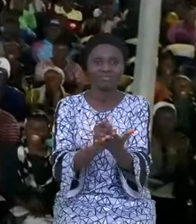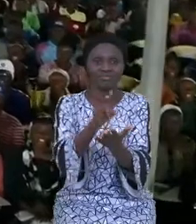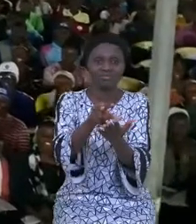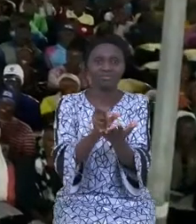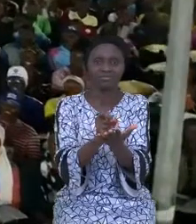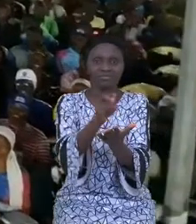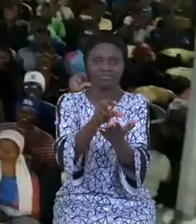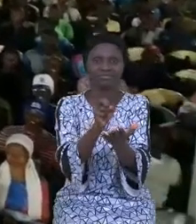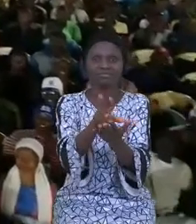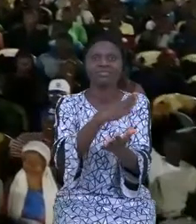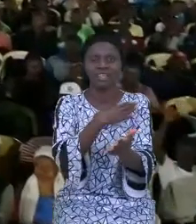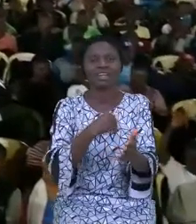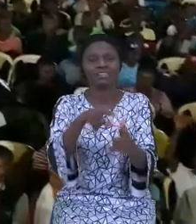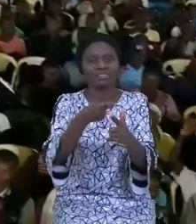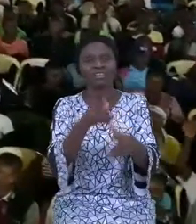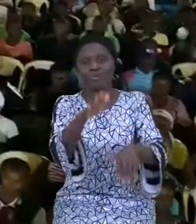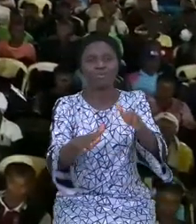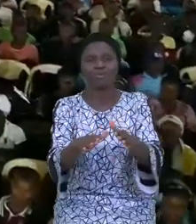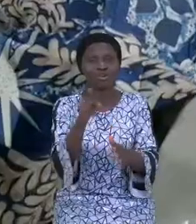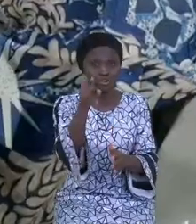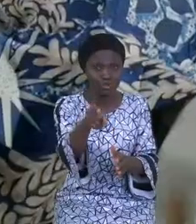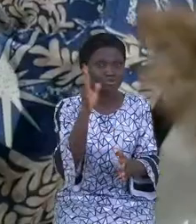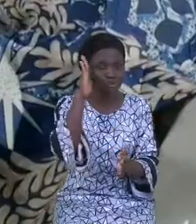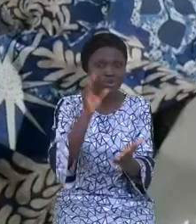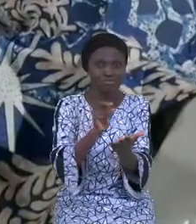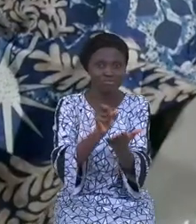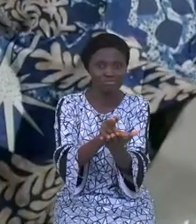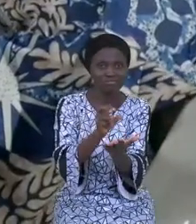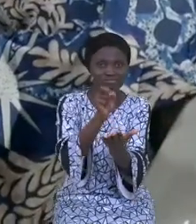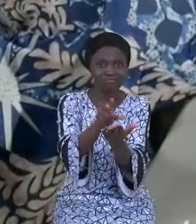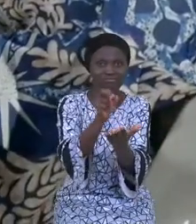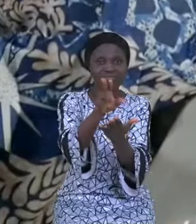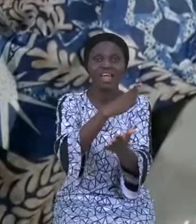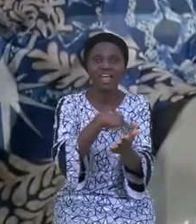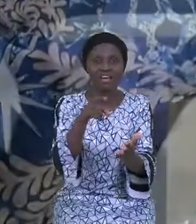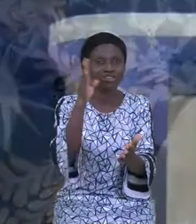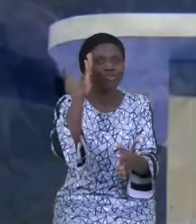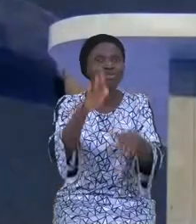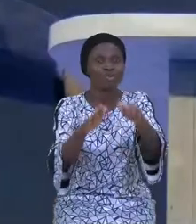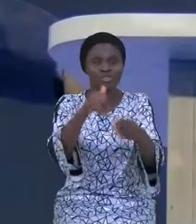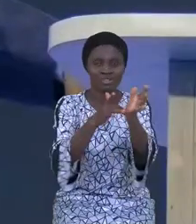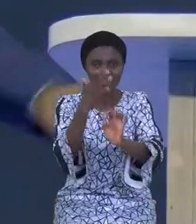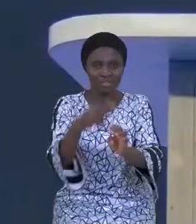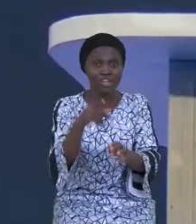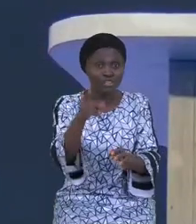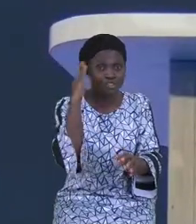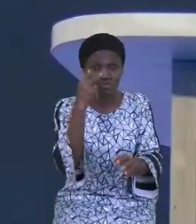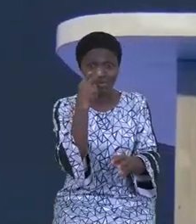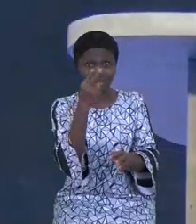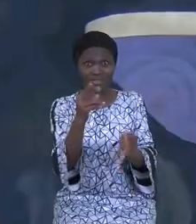You will live, you'll walk tonight. You will see and recognize